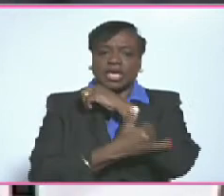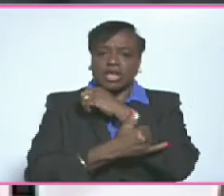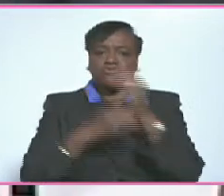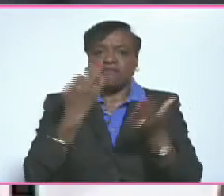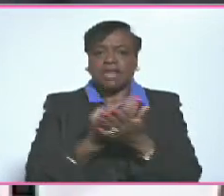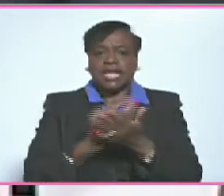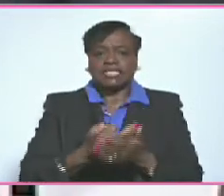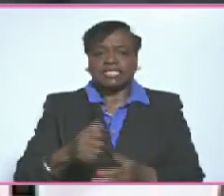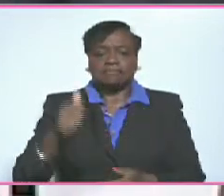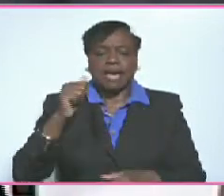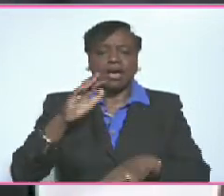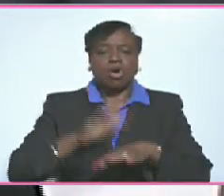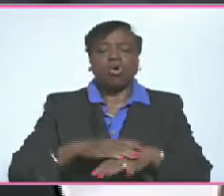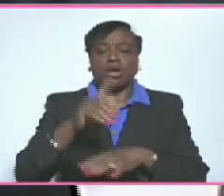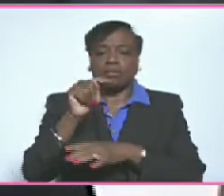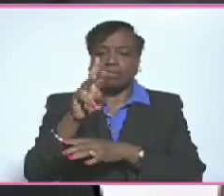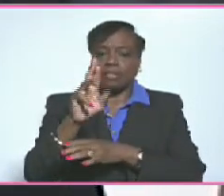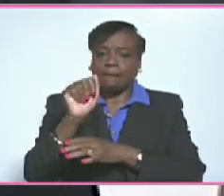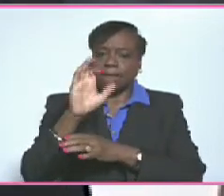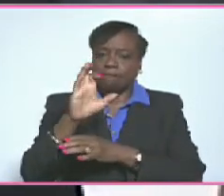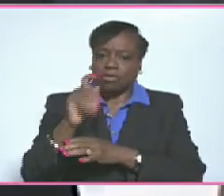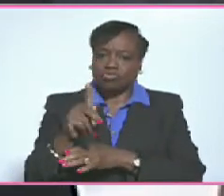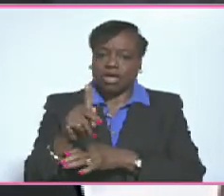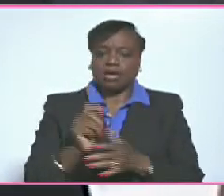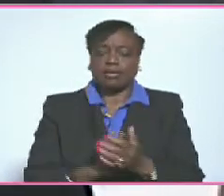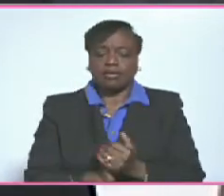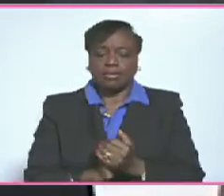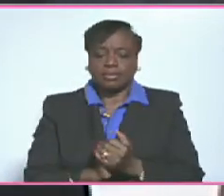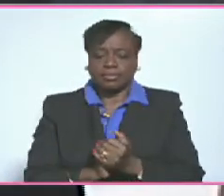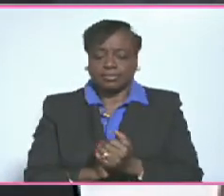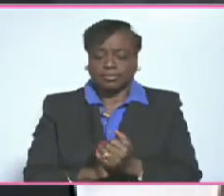back on track. Janaina Wall Ferguson, ZNS Network News.